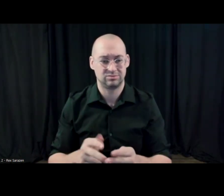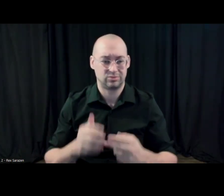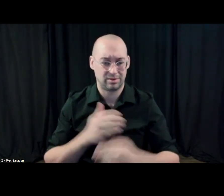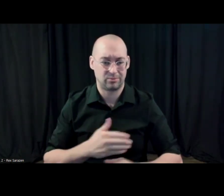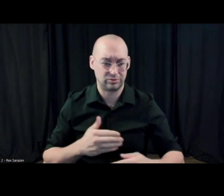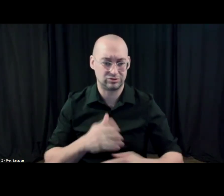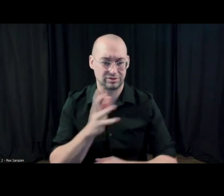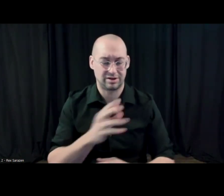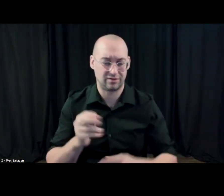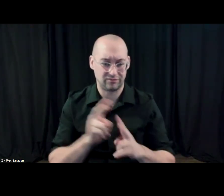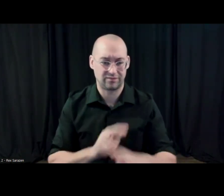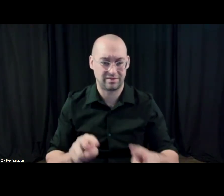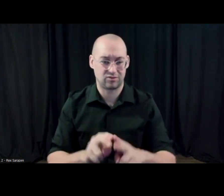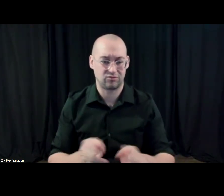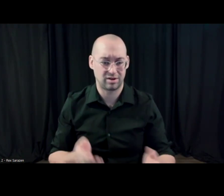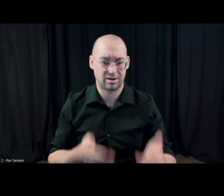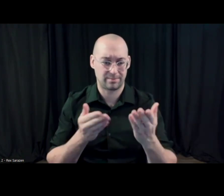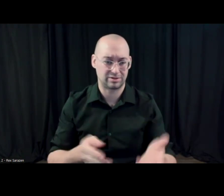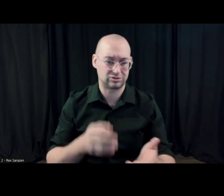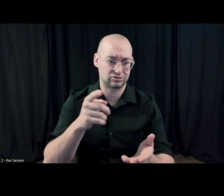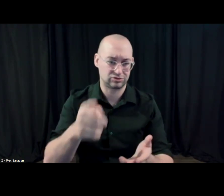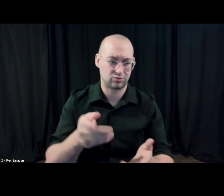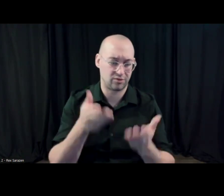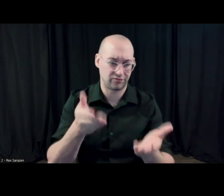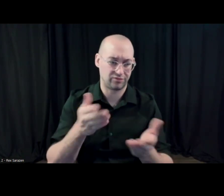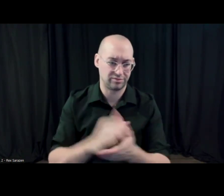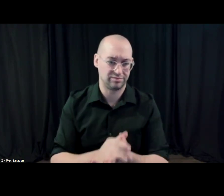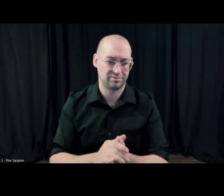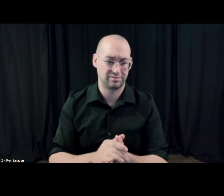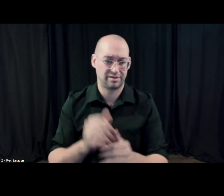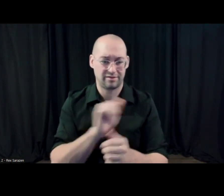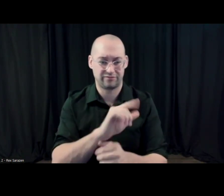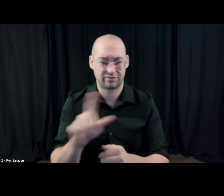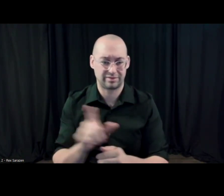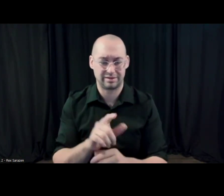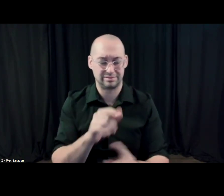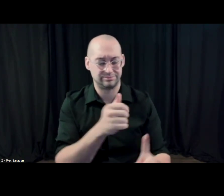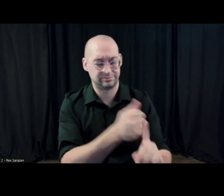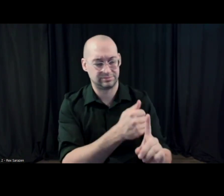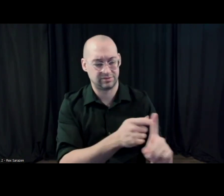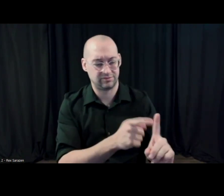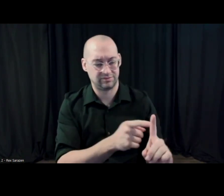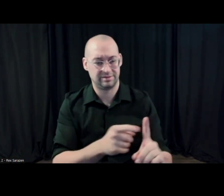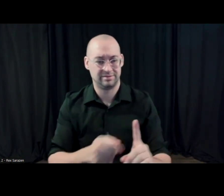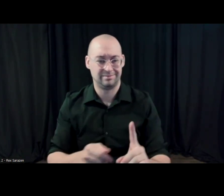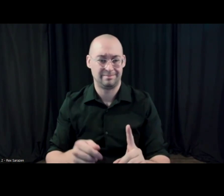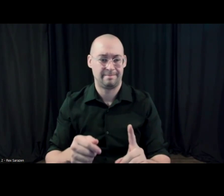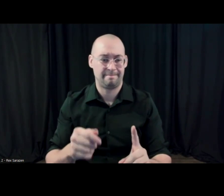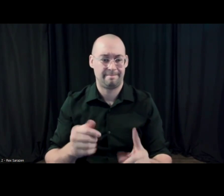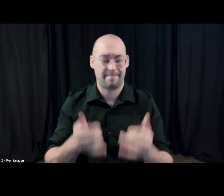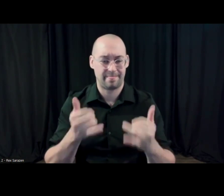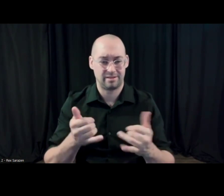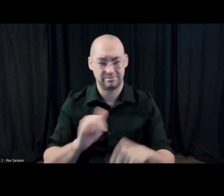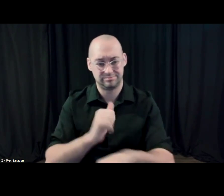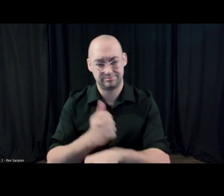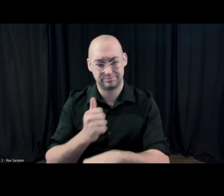the recommendations that you are putting forward. Everything is on its own kind of path in terms of what we can immediately implement or what